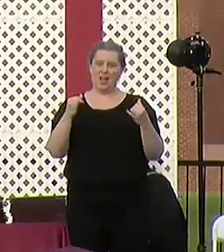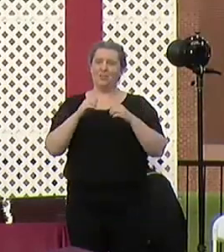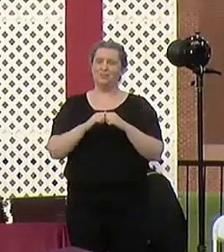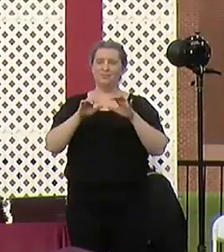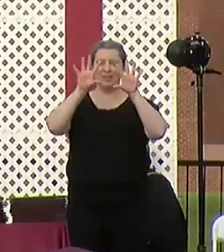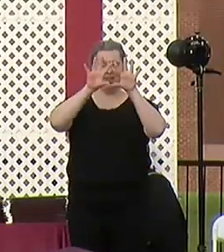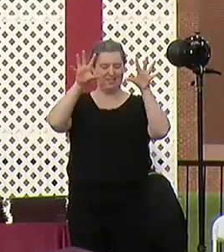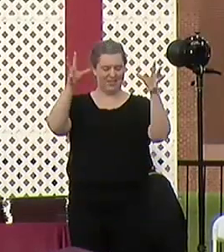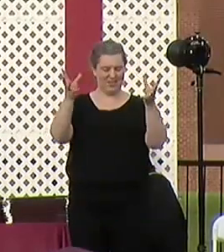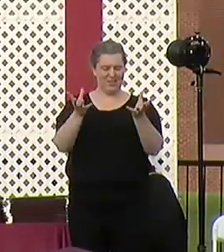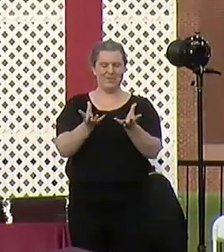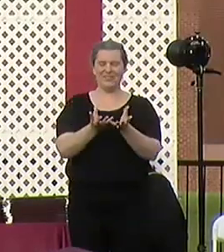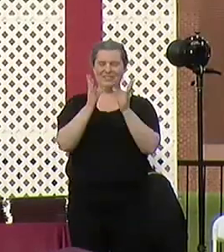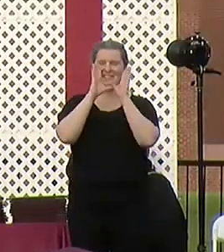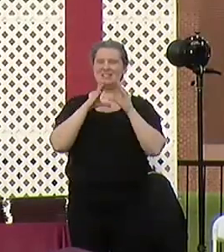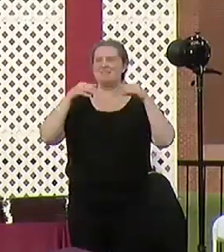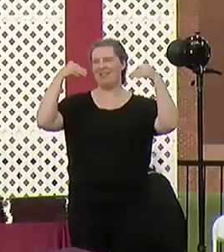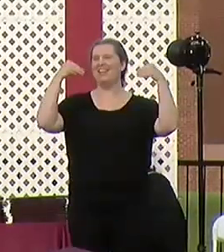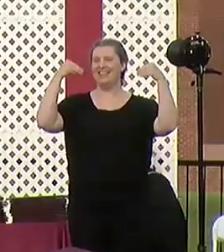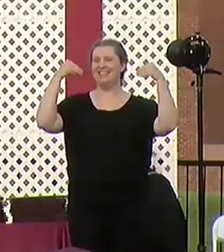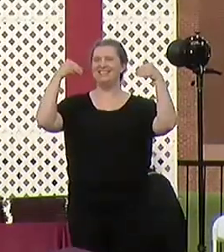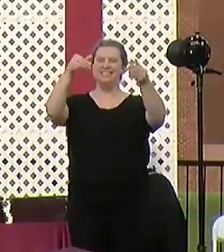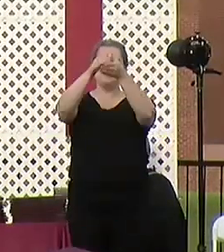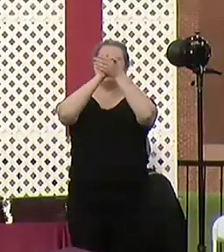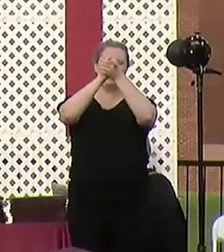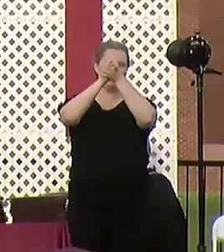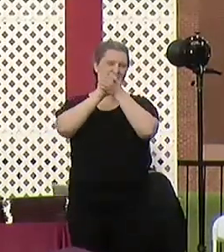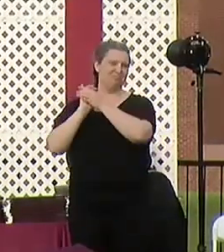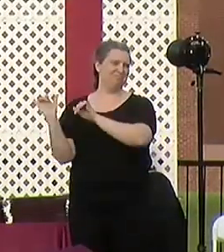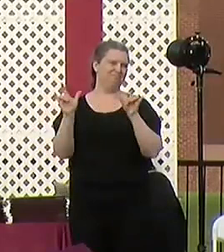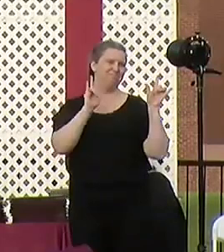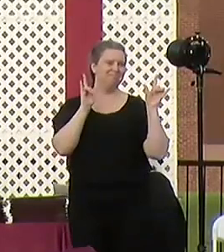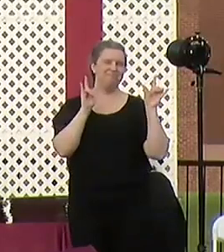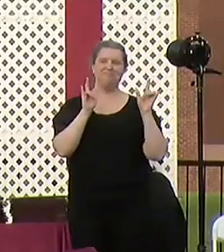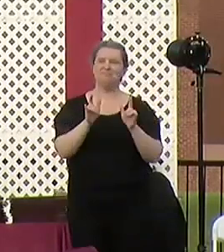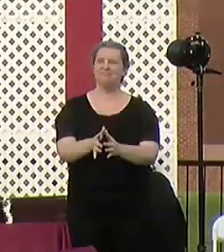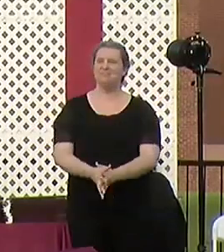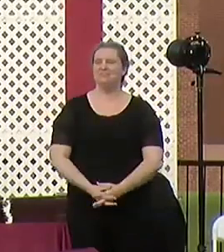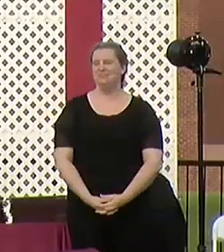universe is smiling on you. Congratulations, and we love you.